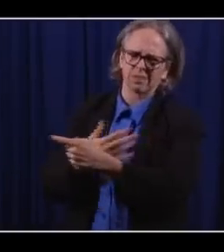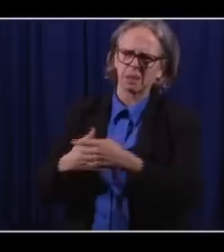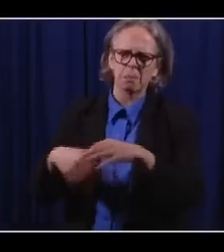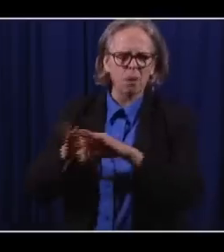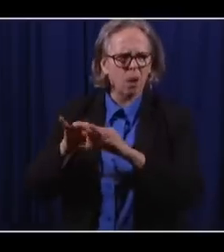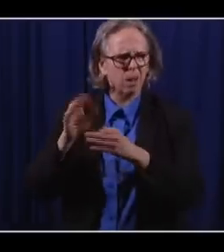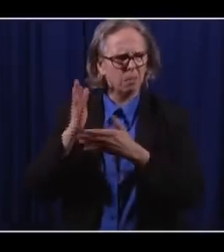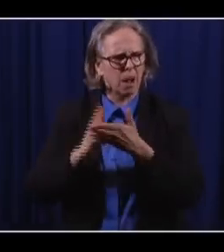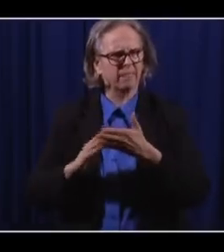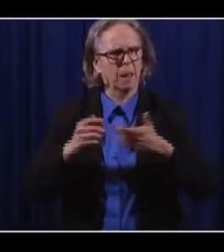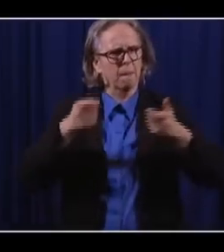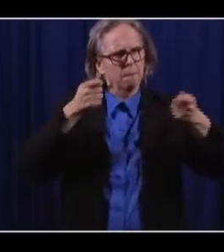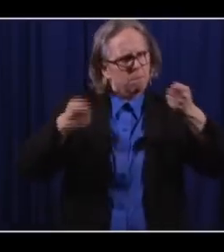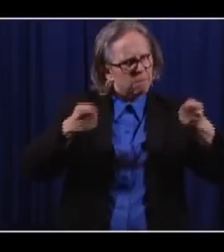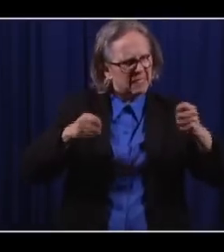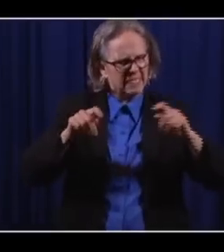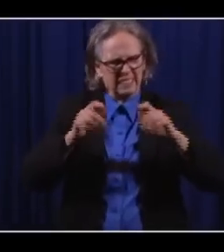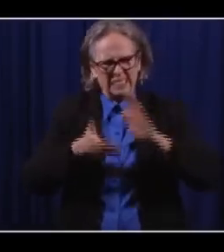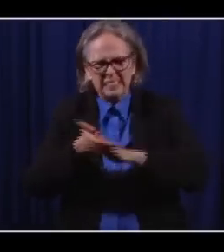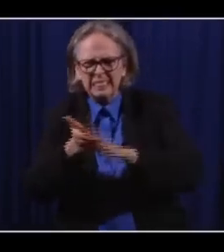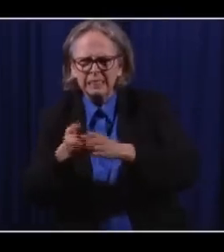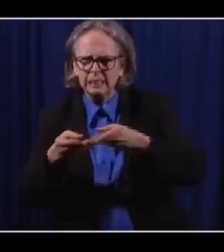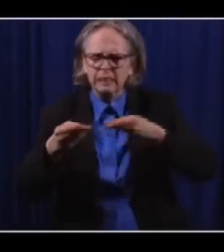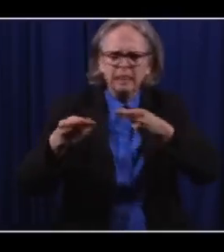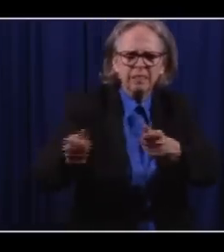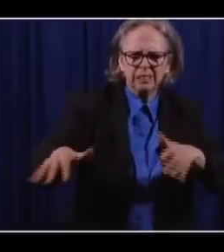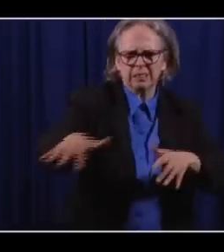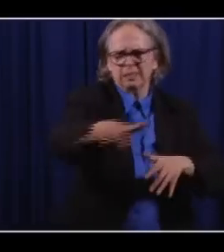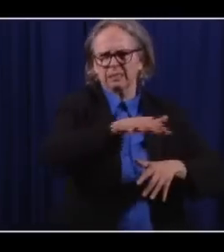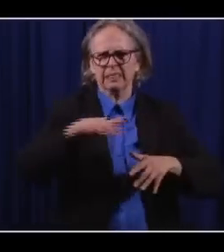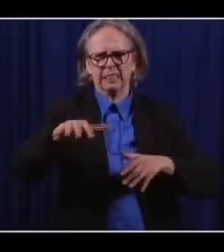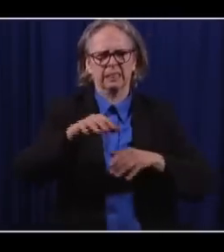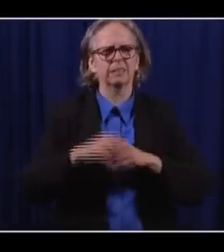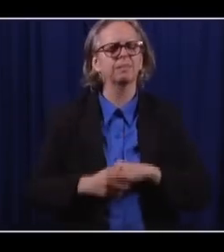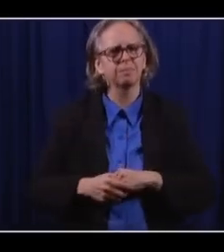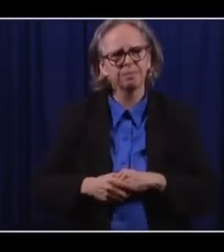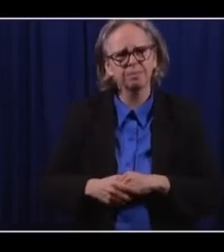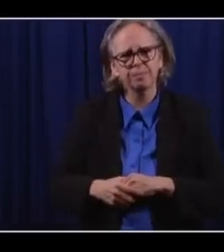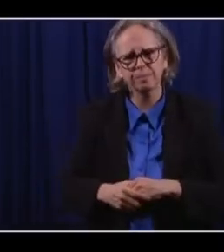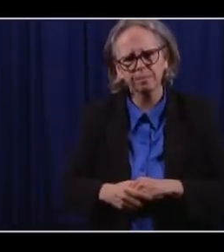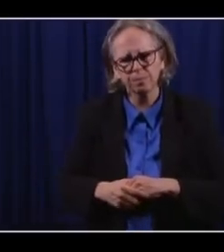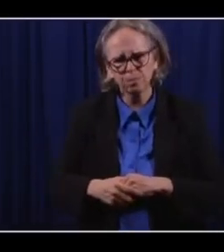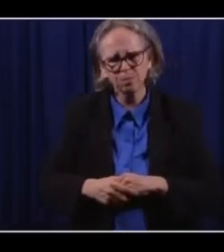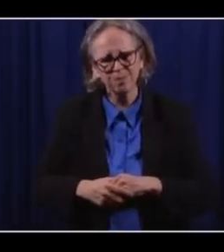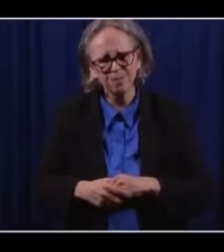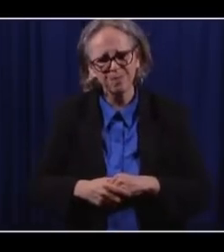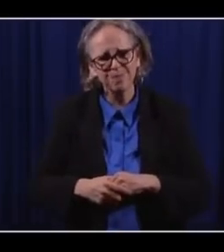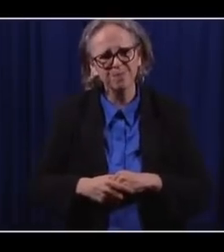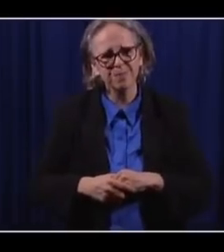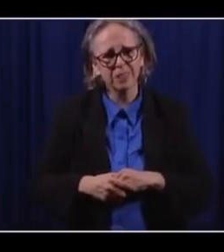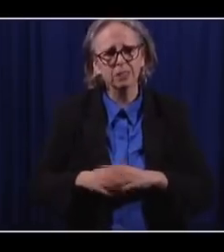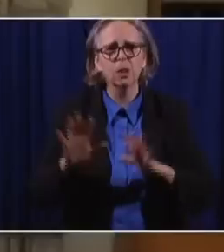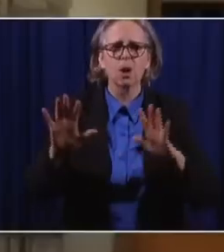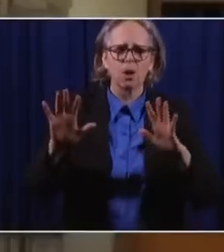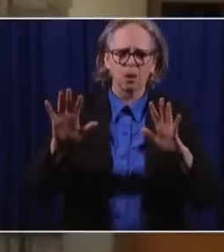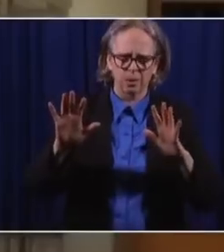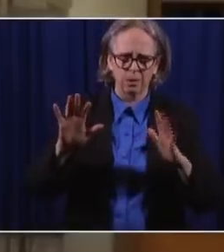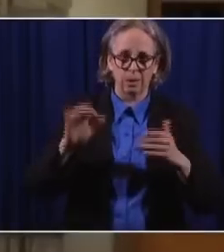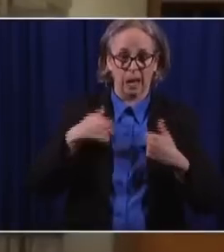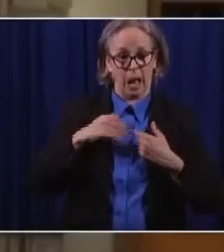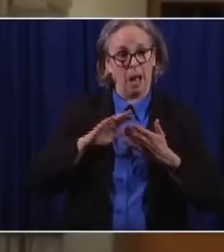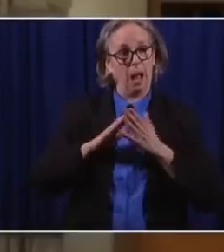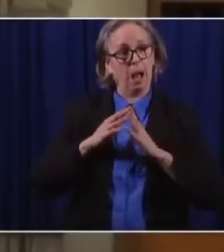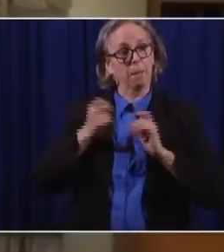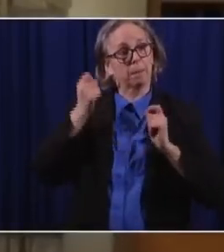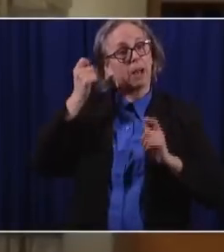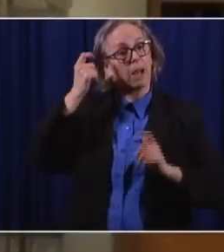the pandemic operation, but of course the health department as a whole. When I took office in January 2019,